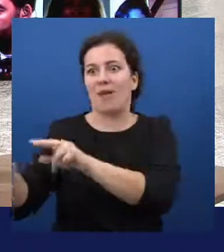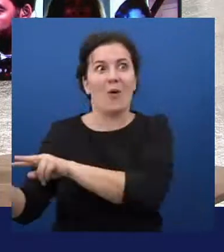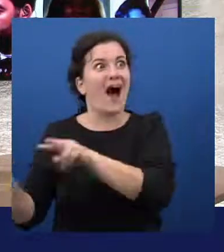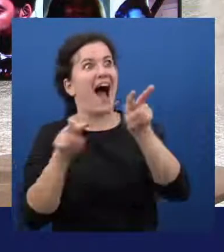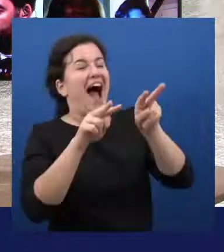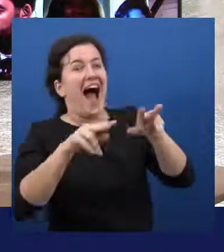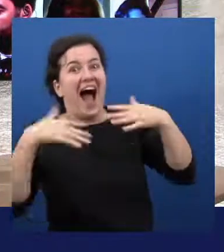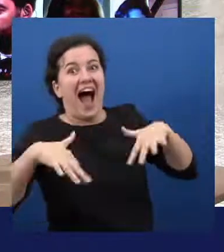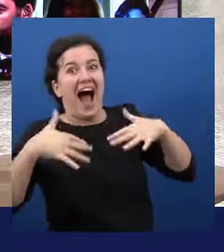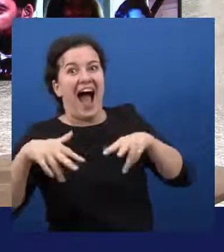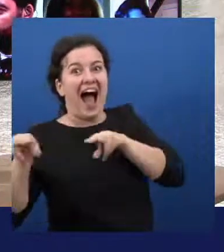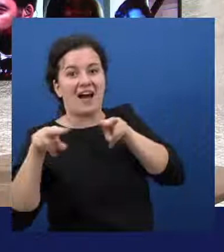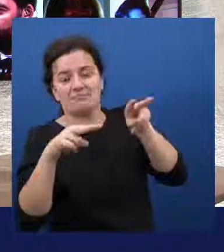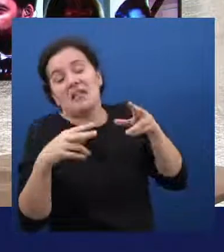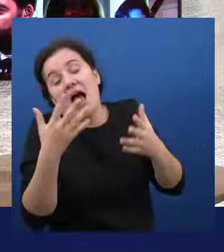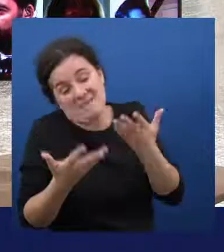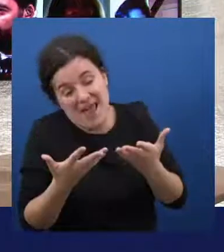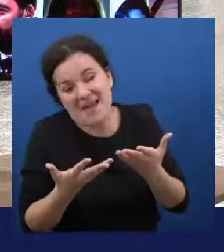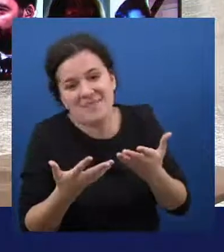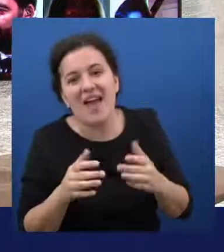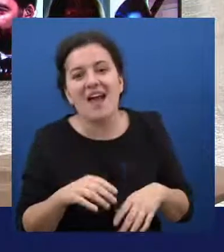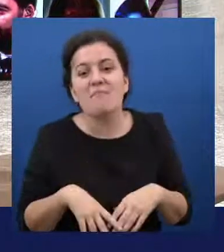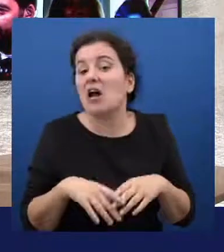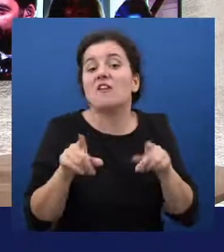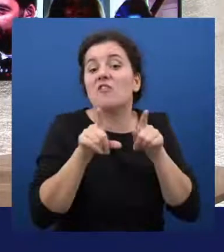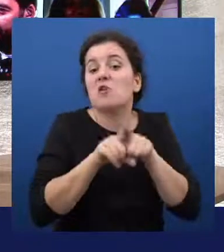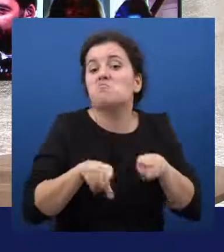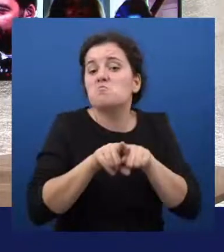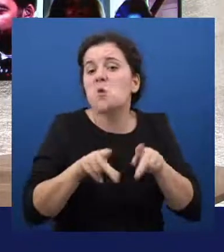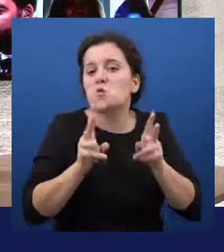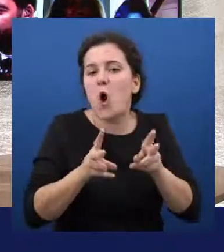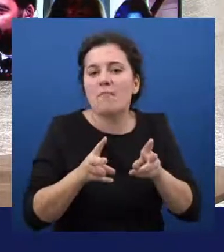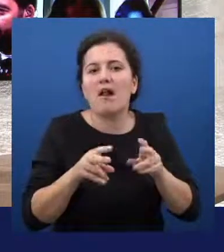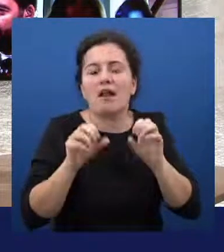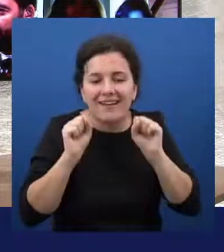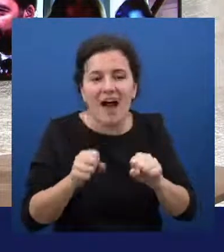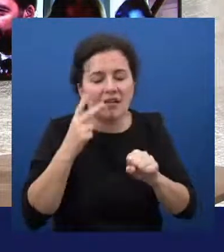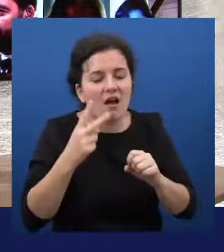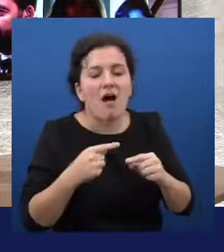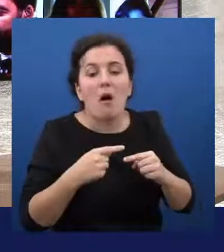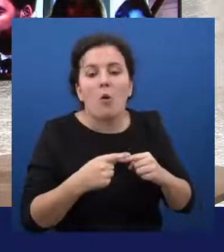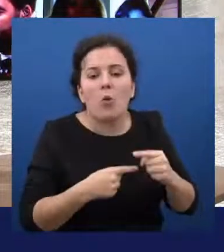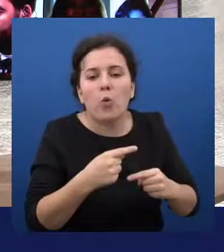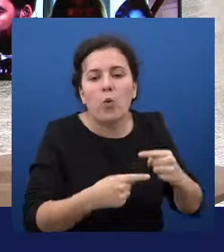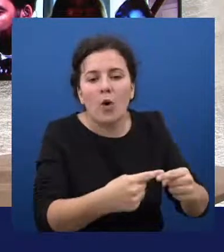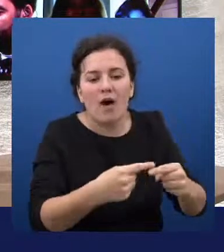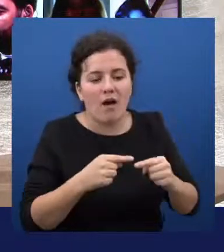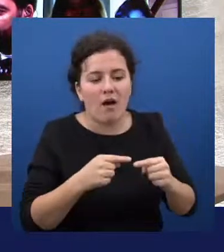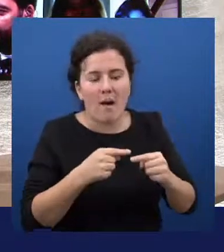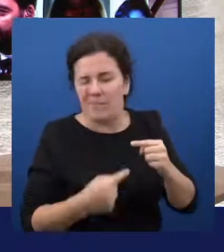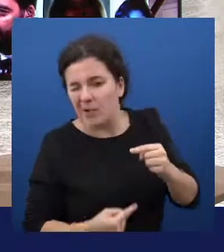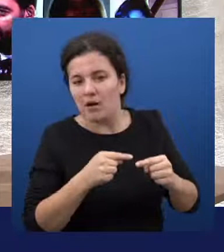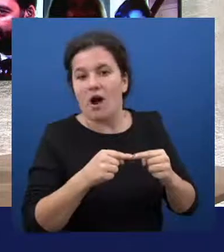and everyone decided to check it out. So the anomaly detector will detect that anomaly,